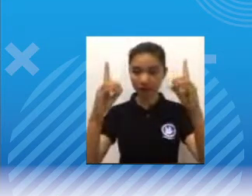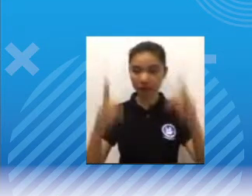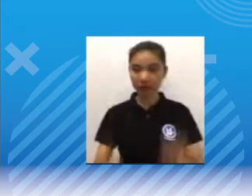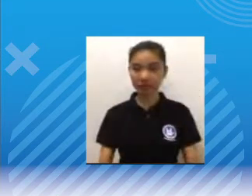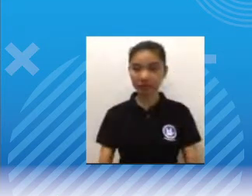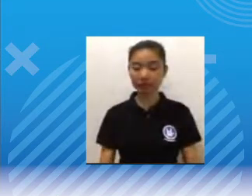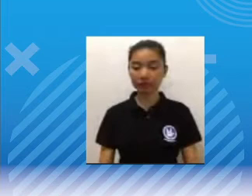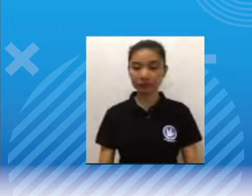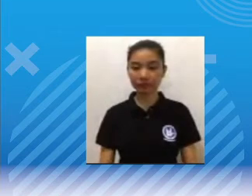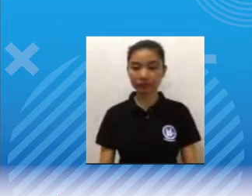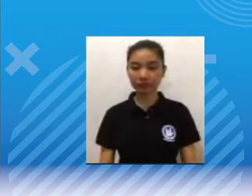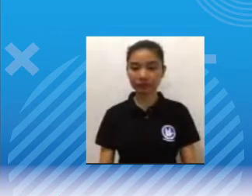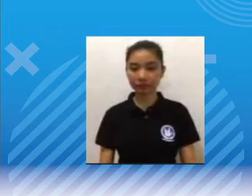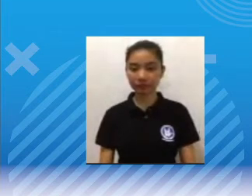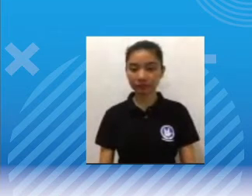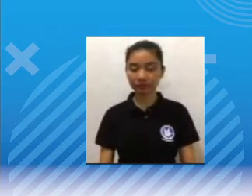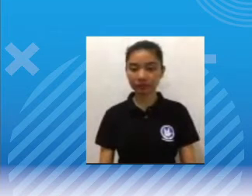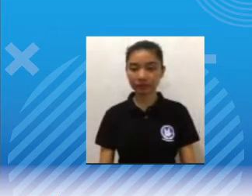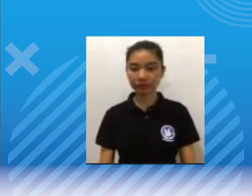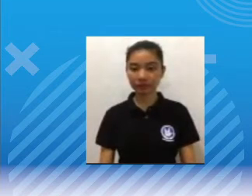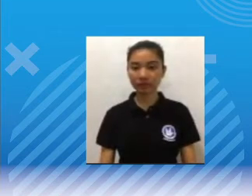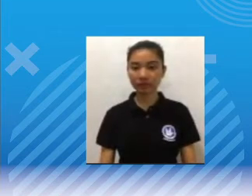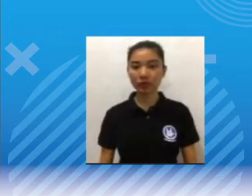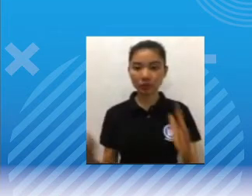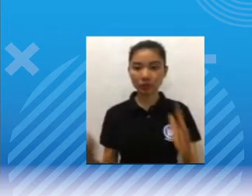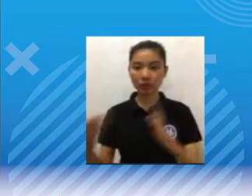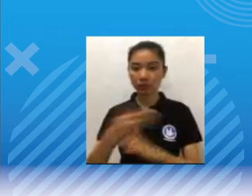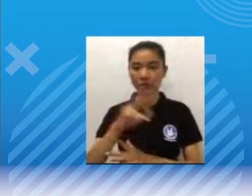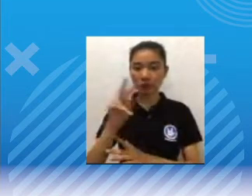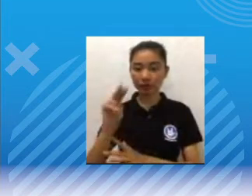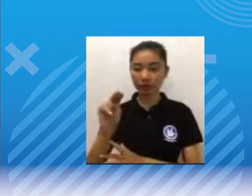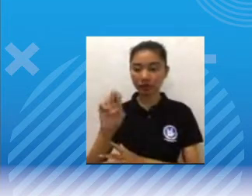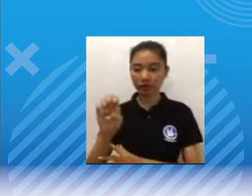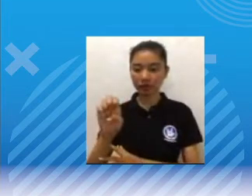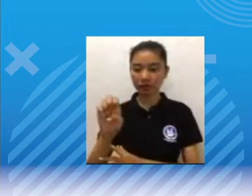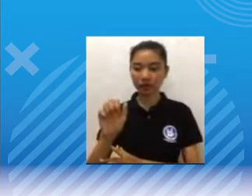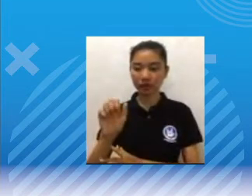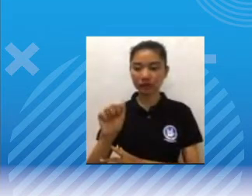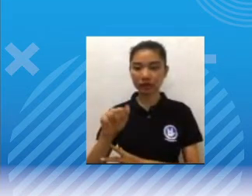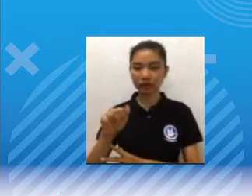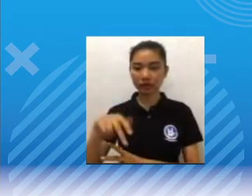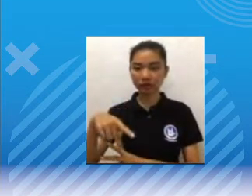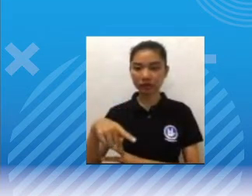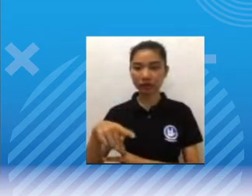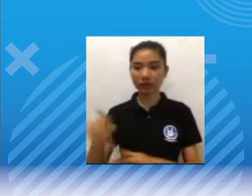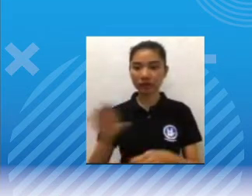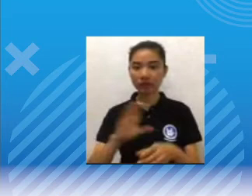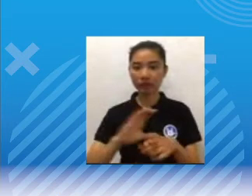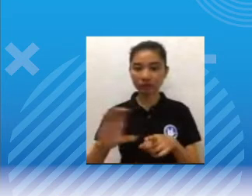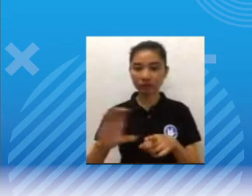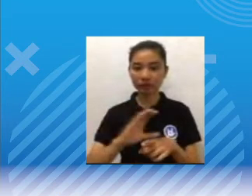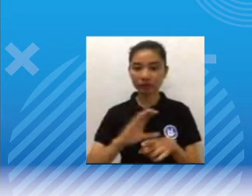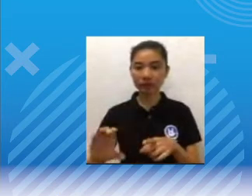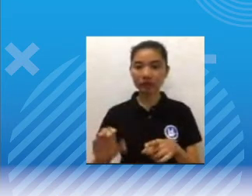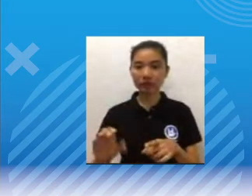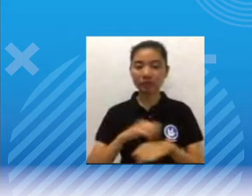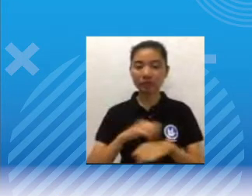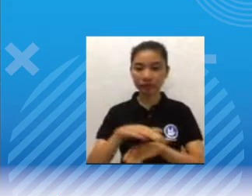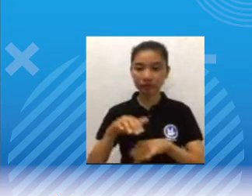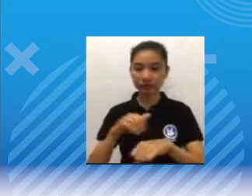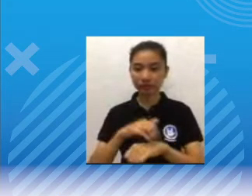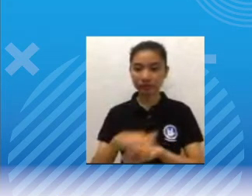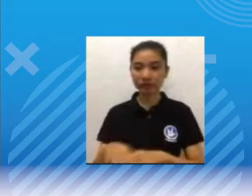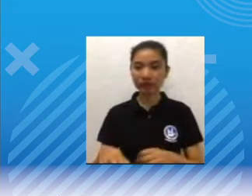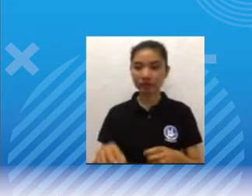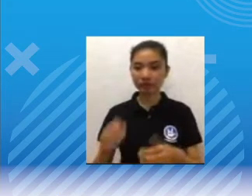DepEd through NAEAP in the development of the Career Advancement Program and the Teacher Induction Program.